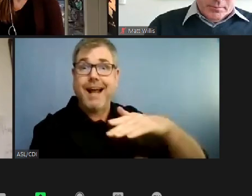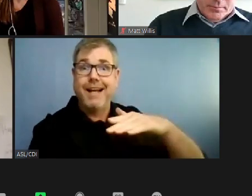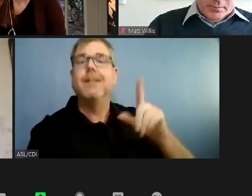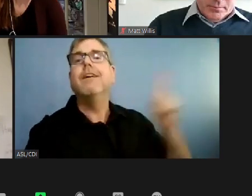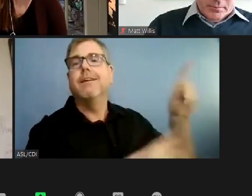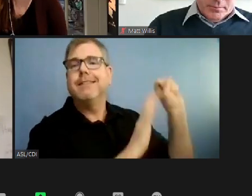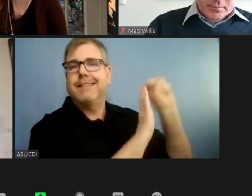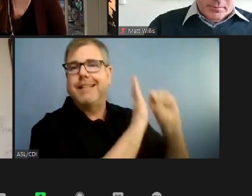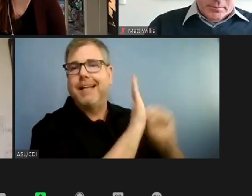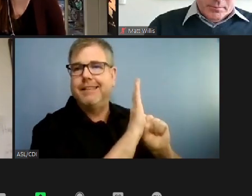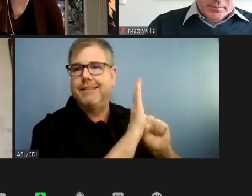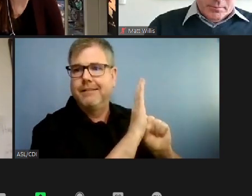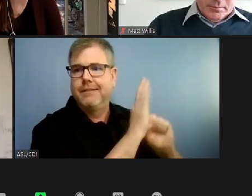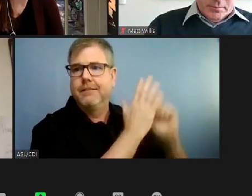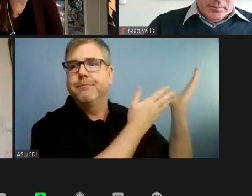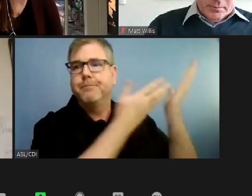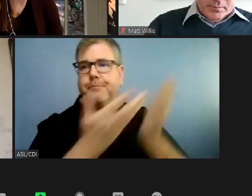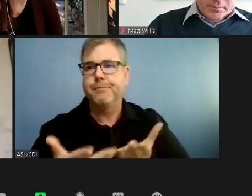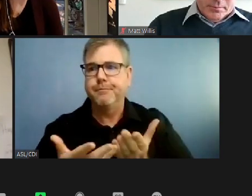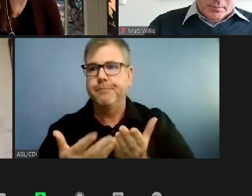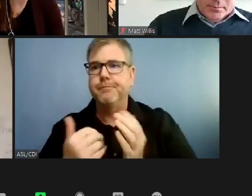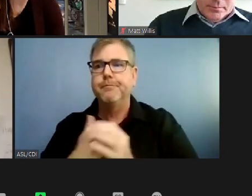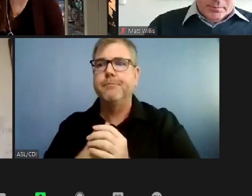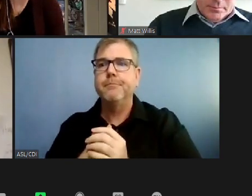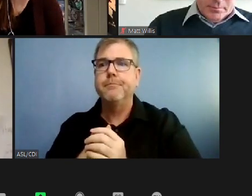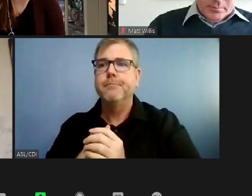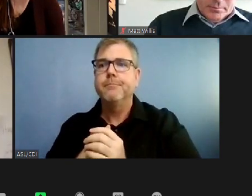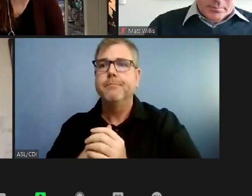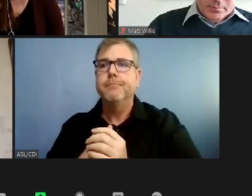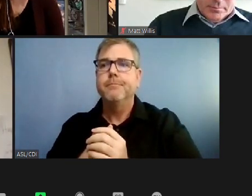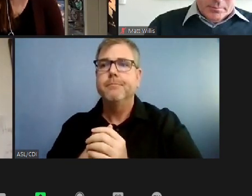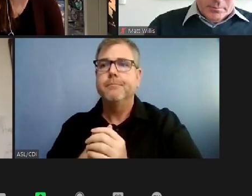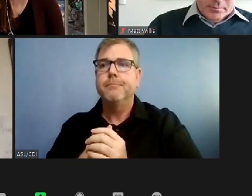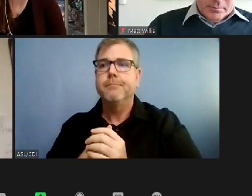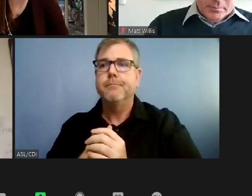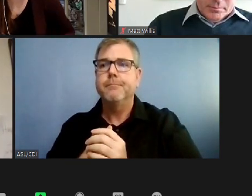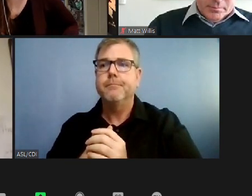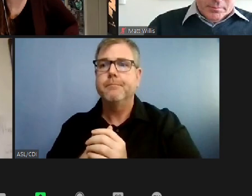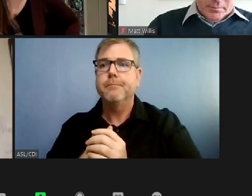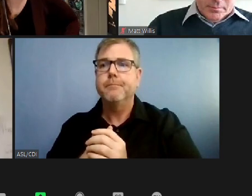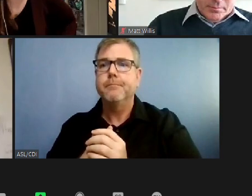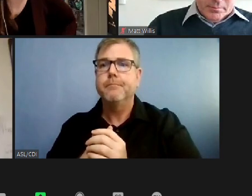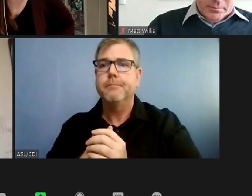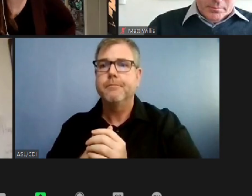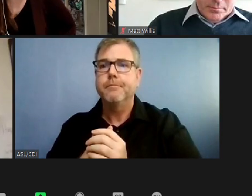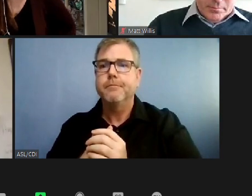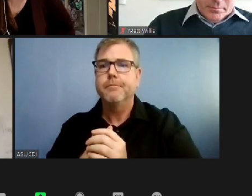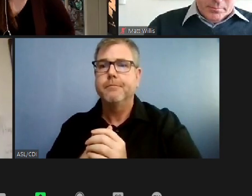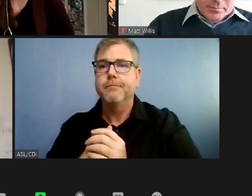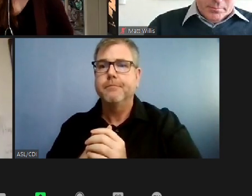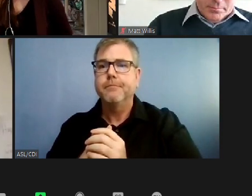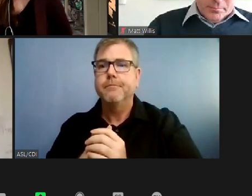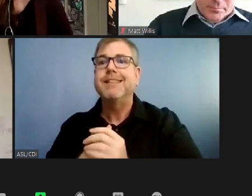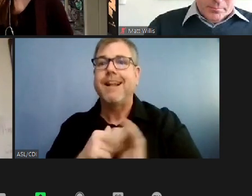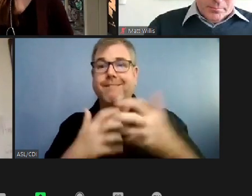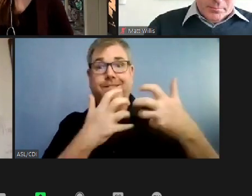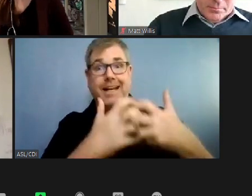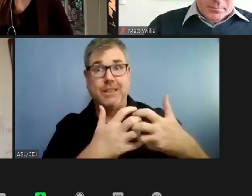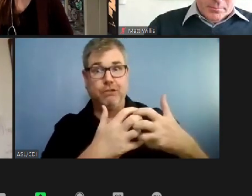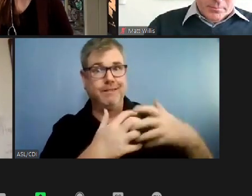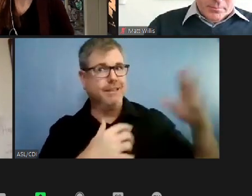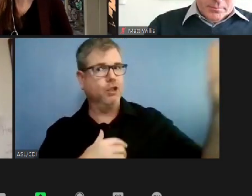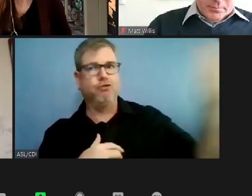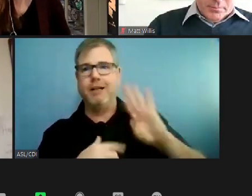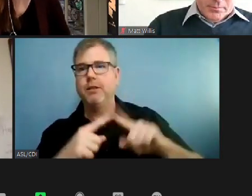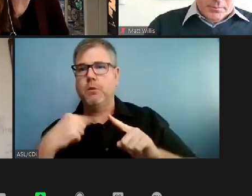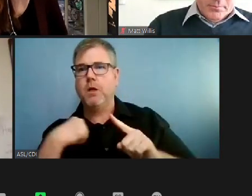plants, and it's really it's interesting because there's an actual kind of almost war room that people